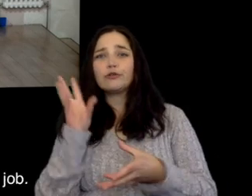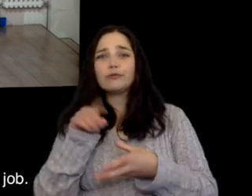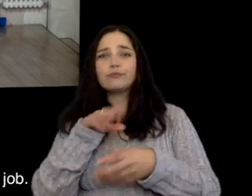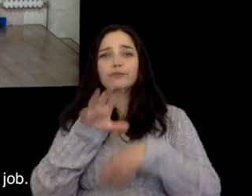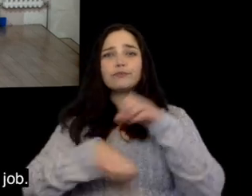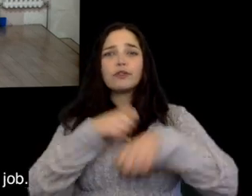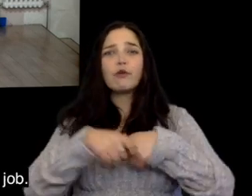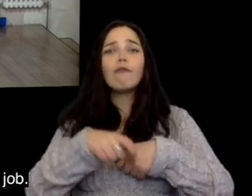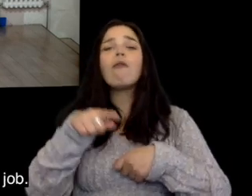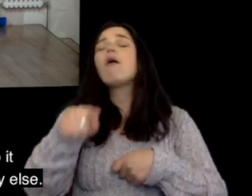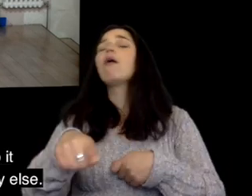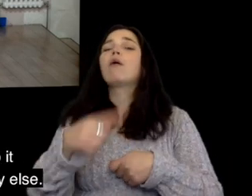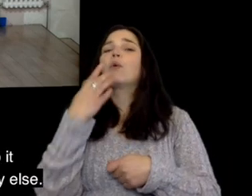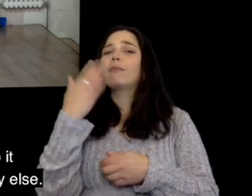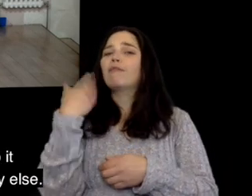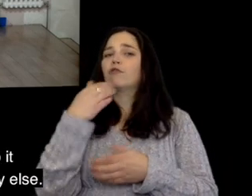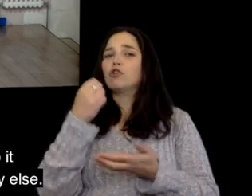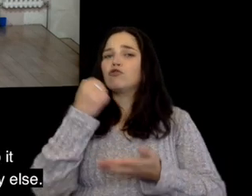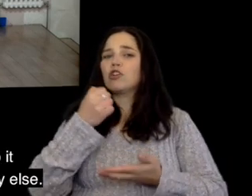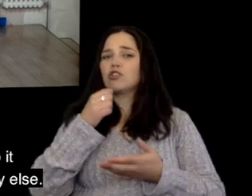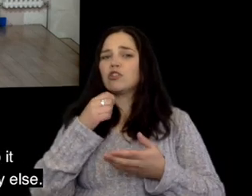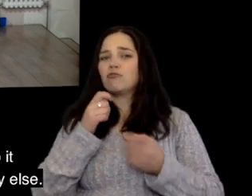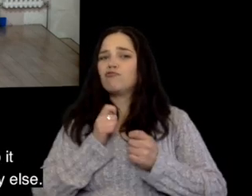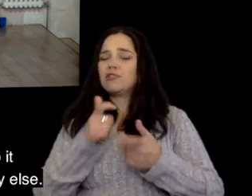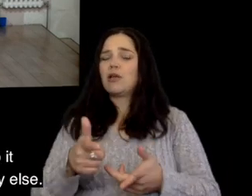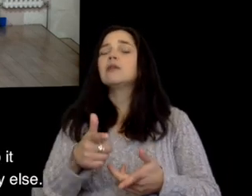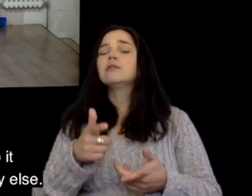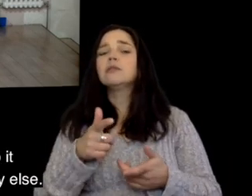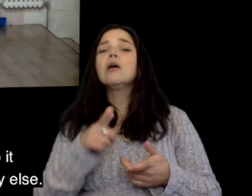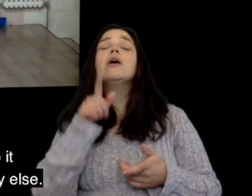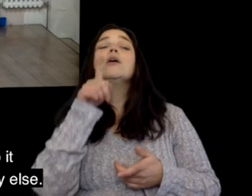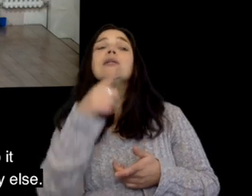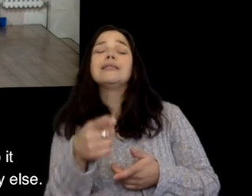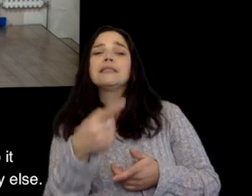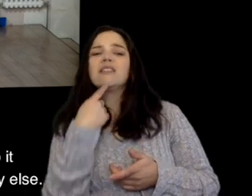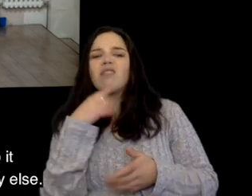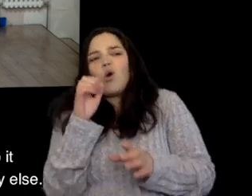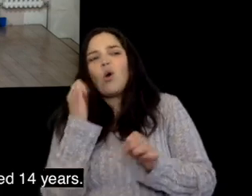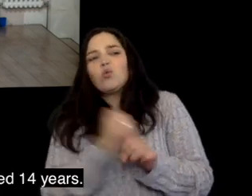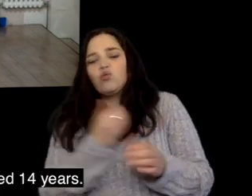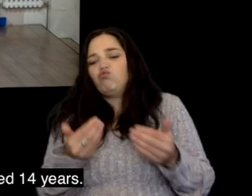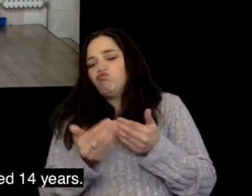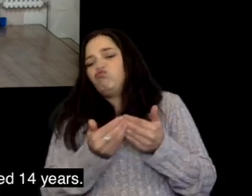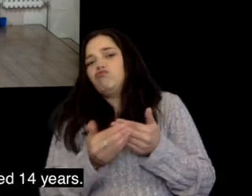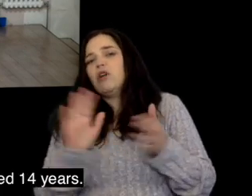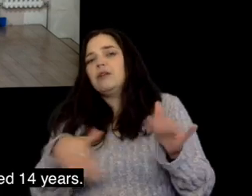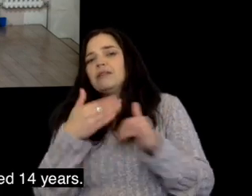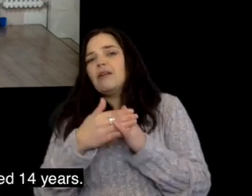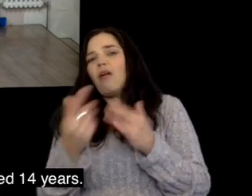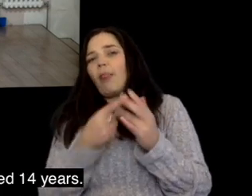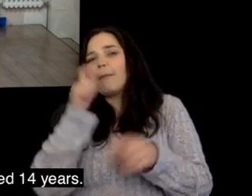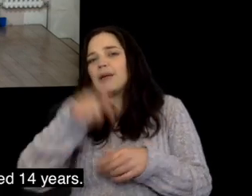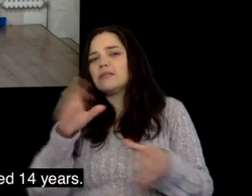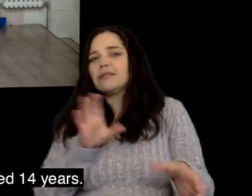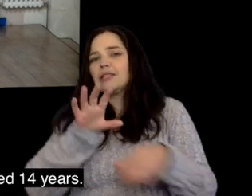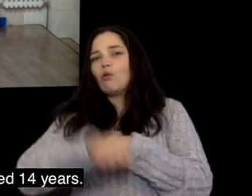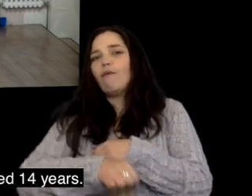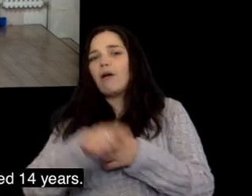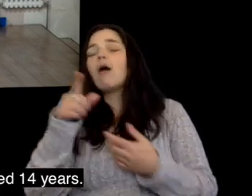ago when our previous treasurer retired or resigned from the job. And he said, look, I'll do it in the interim till you get somebody